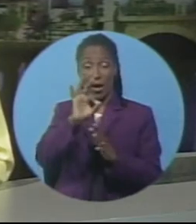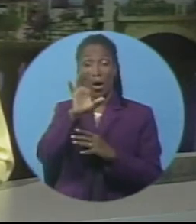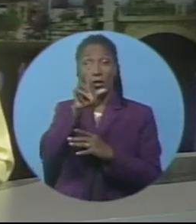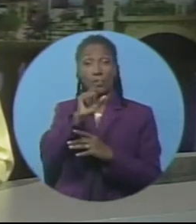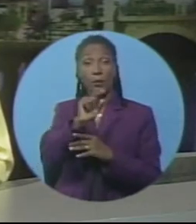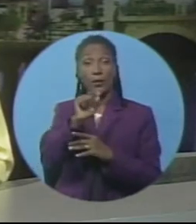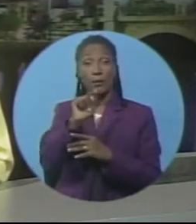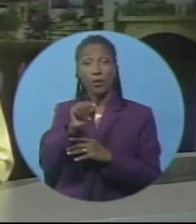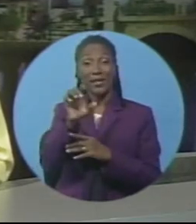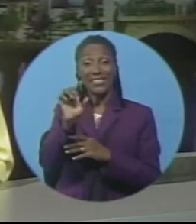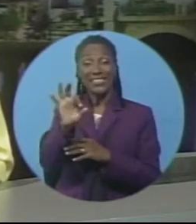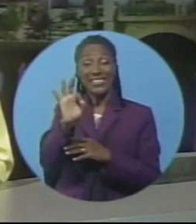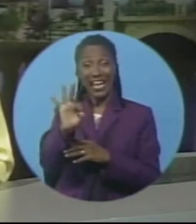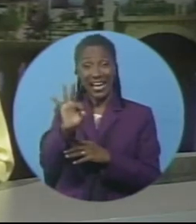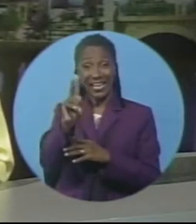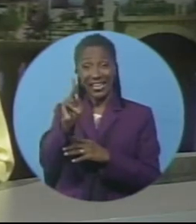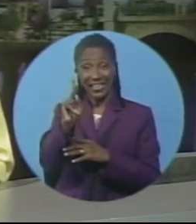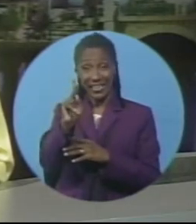at